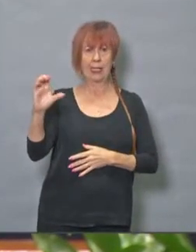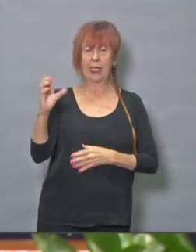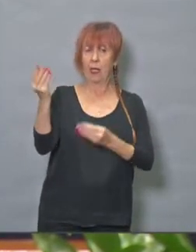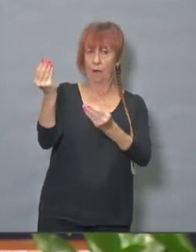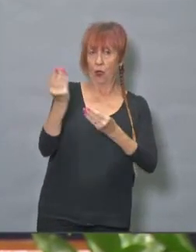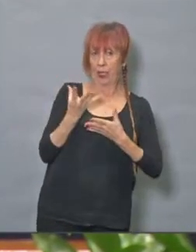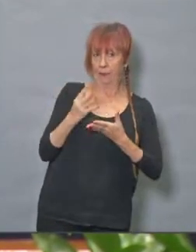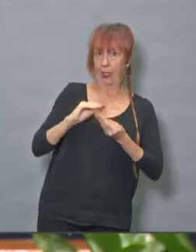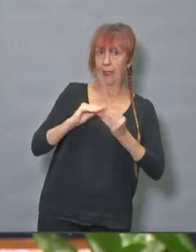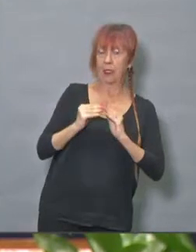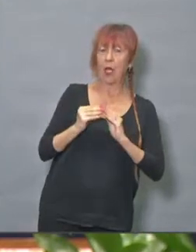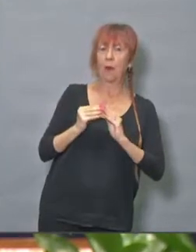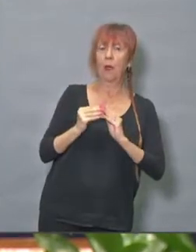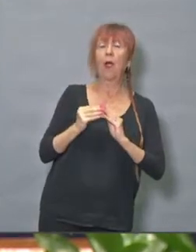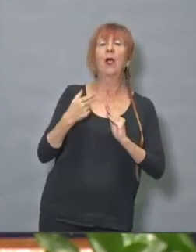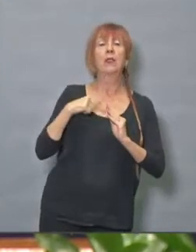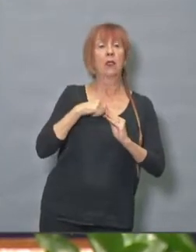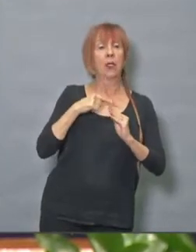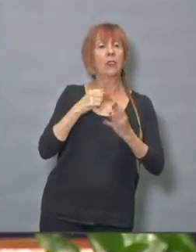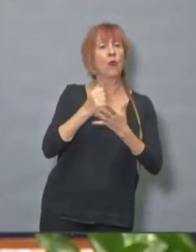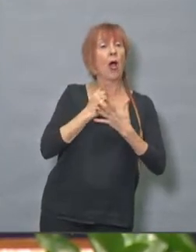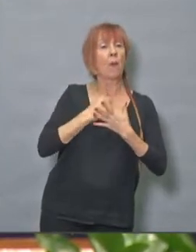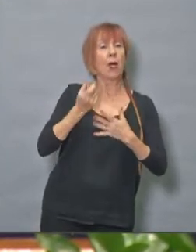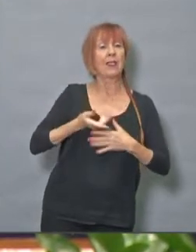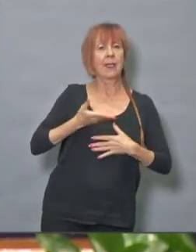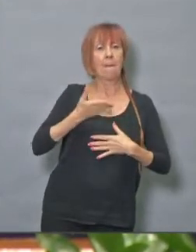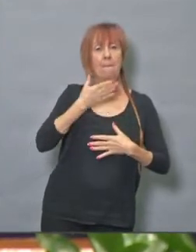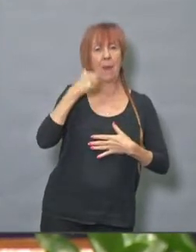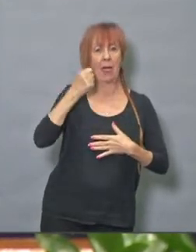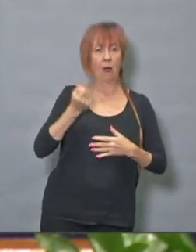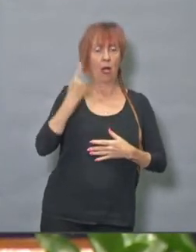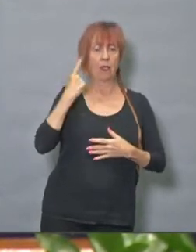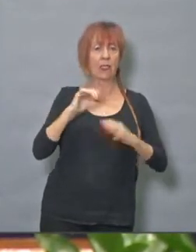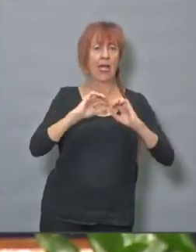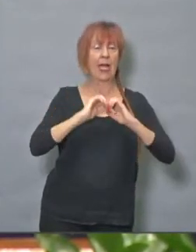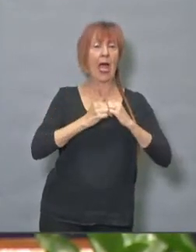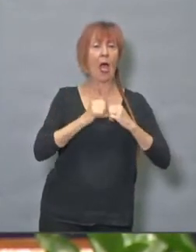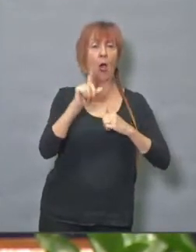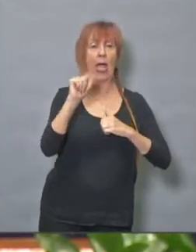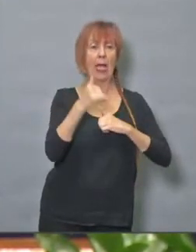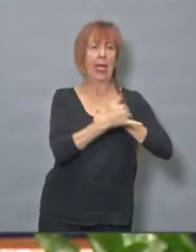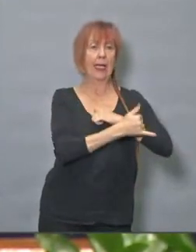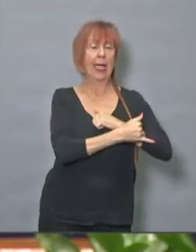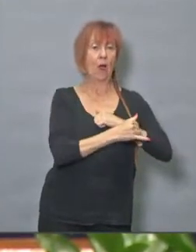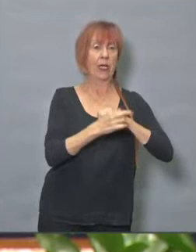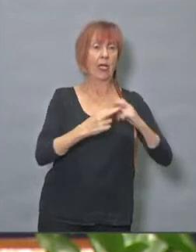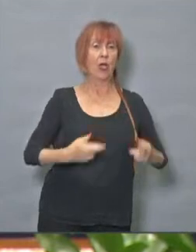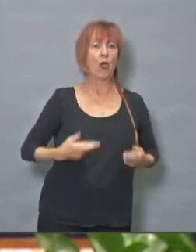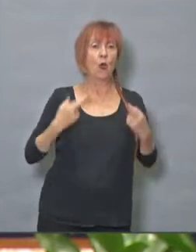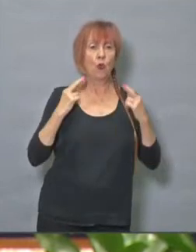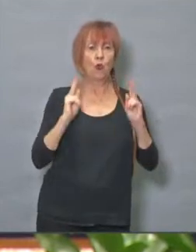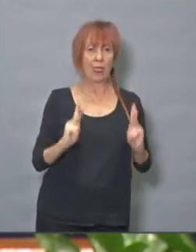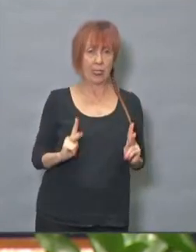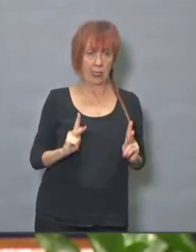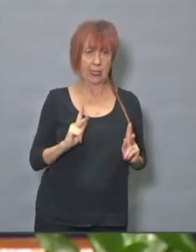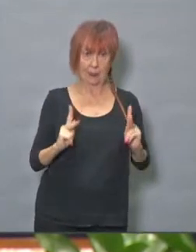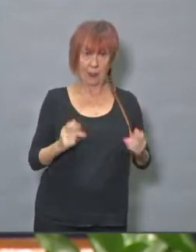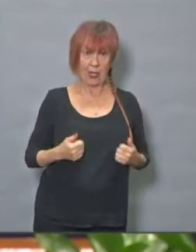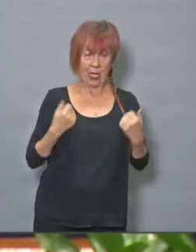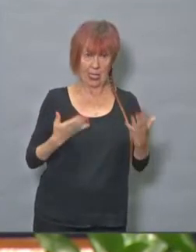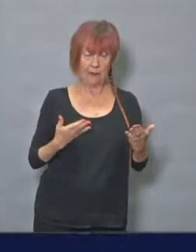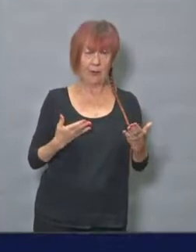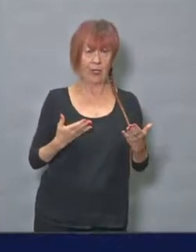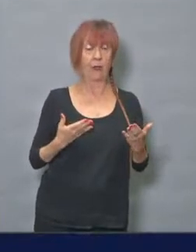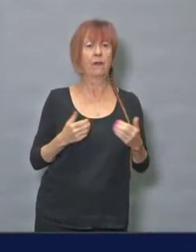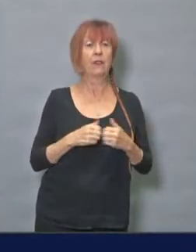with the data so that we can better understand how LA County residents are responding to the pandemic. Please